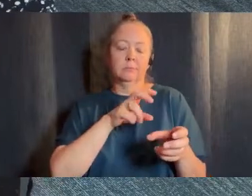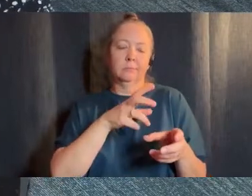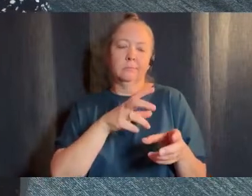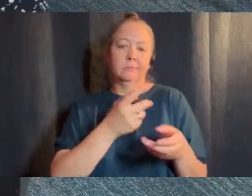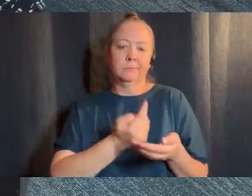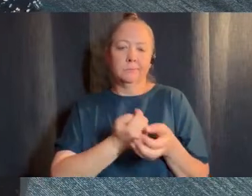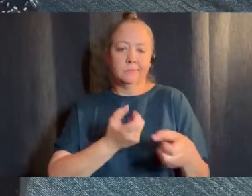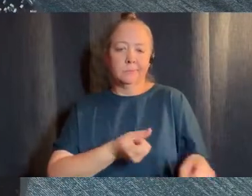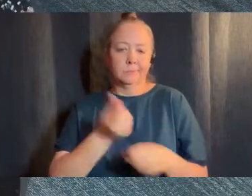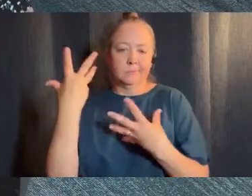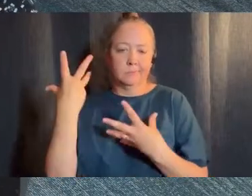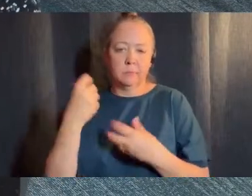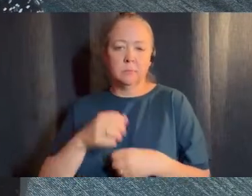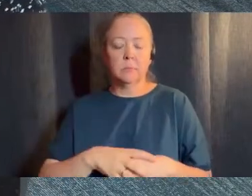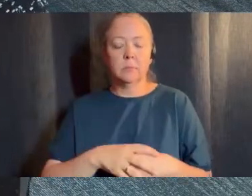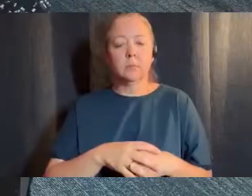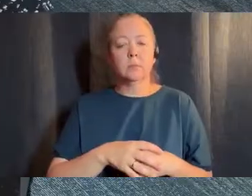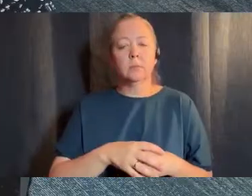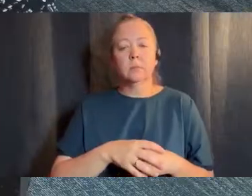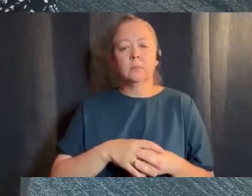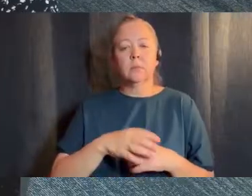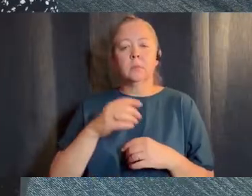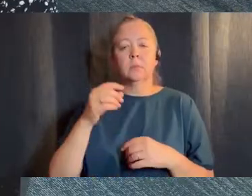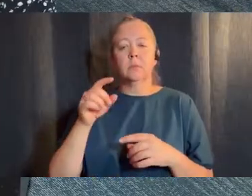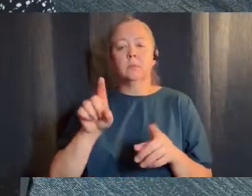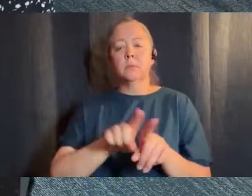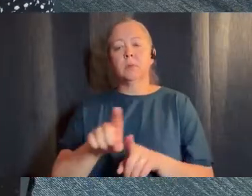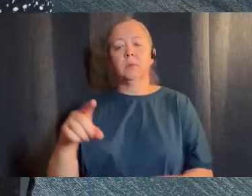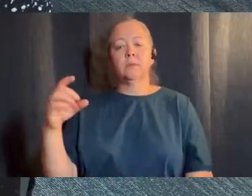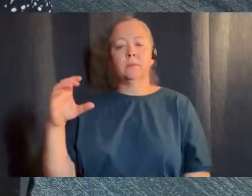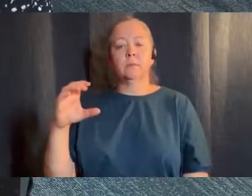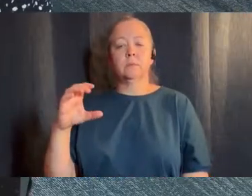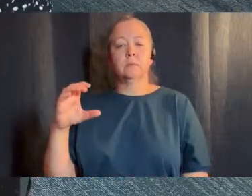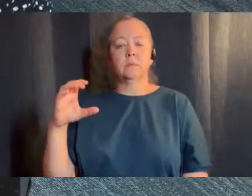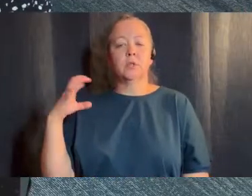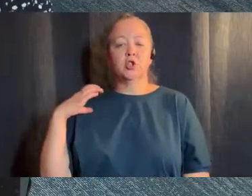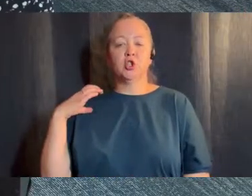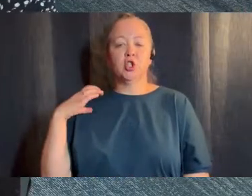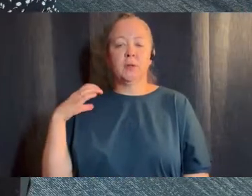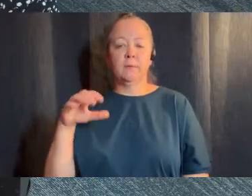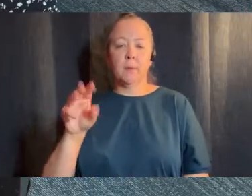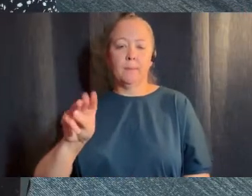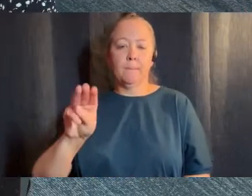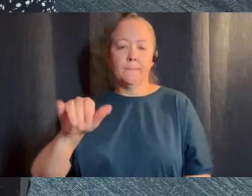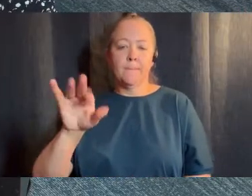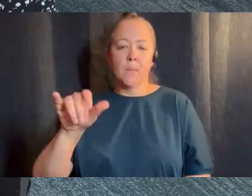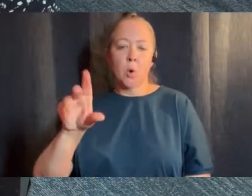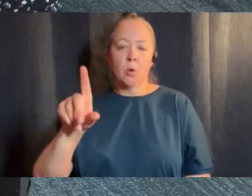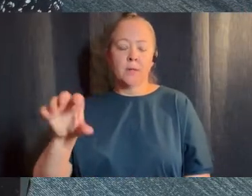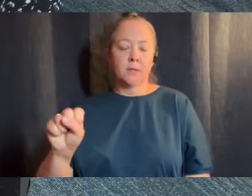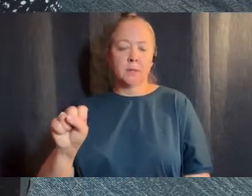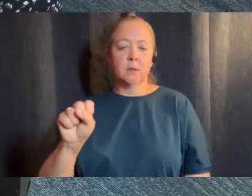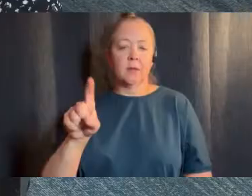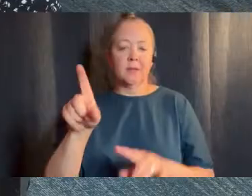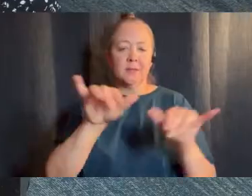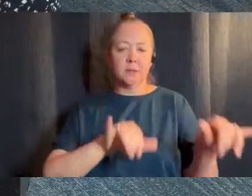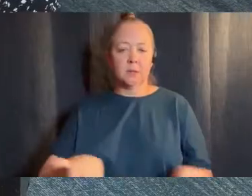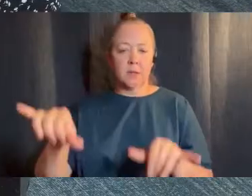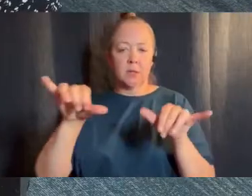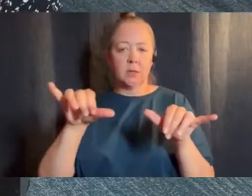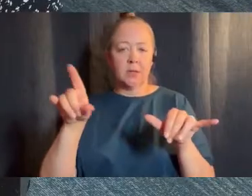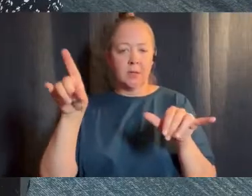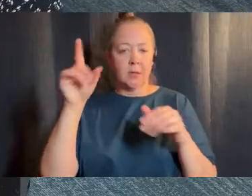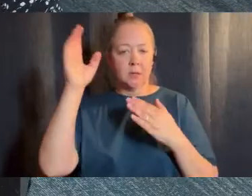eloquently explained earlier about the standards that he expects officers to hold, the values, I think we can all